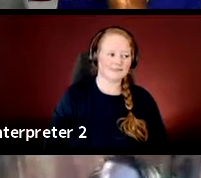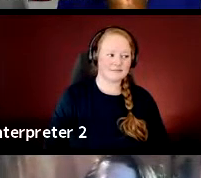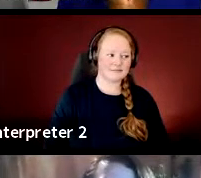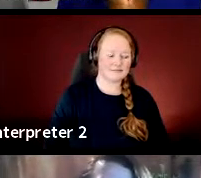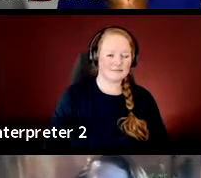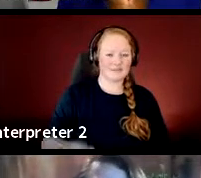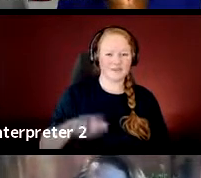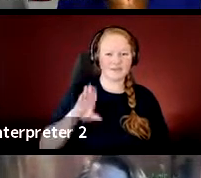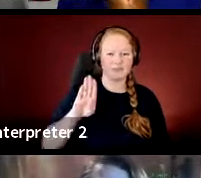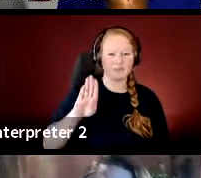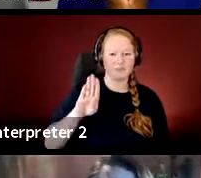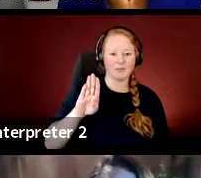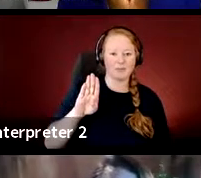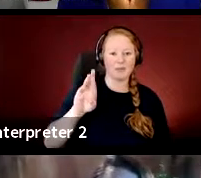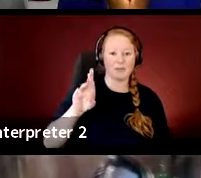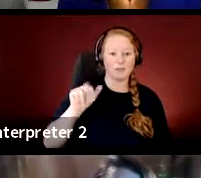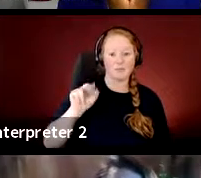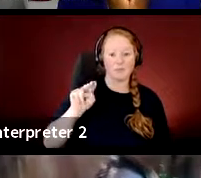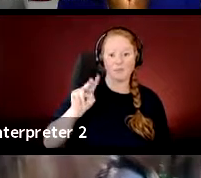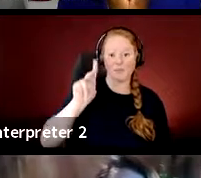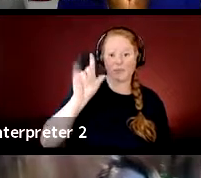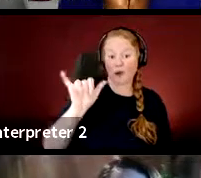Brandy Palmer.